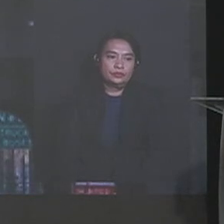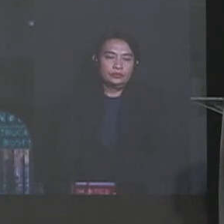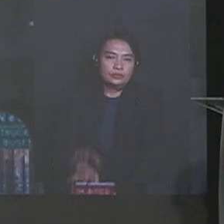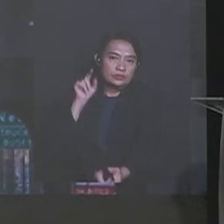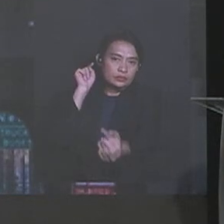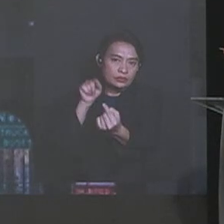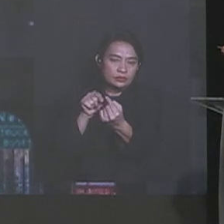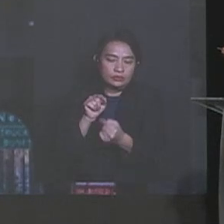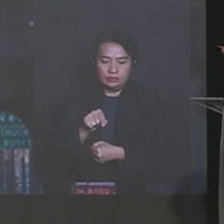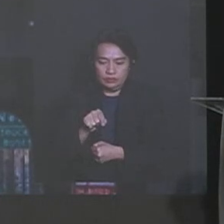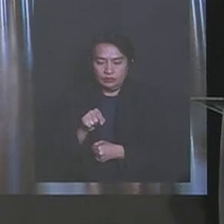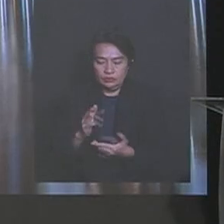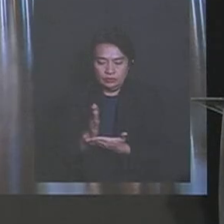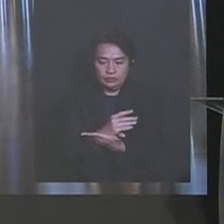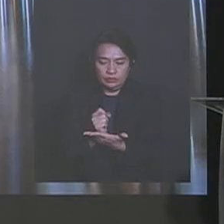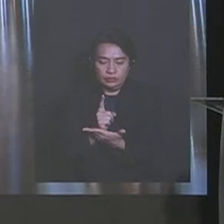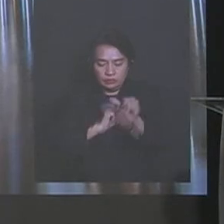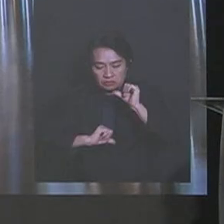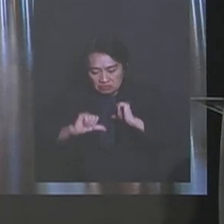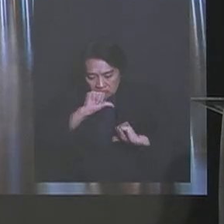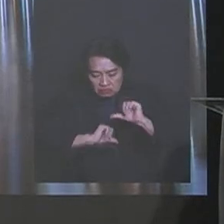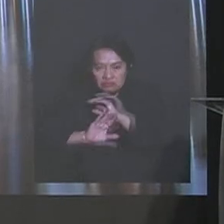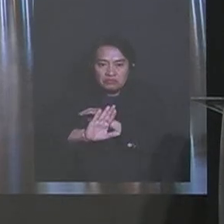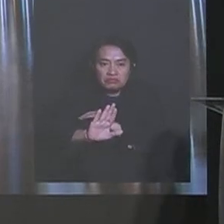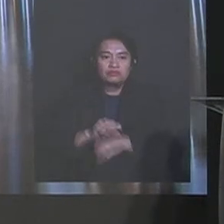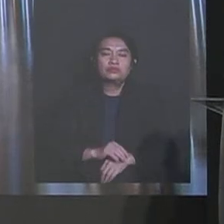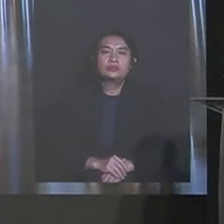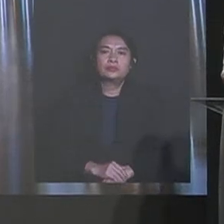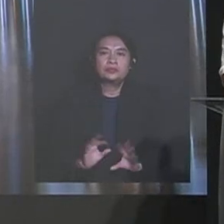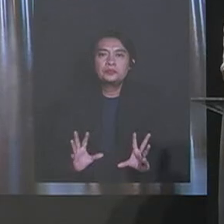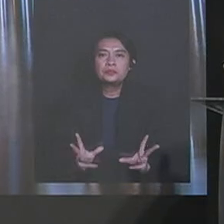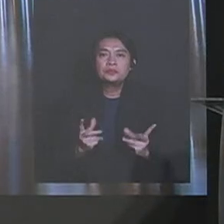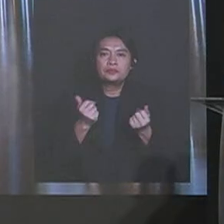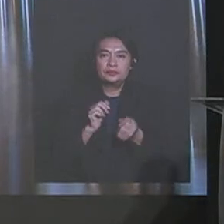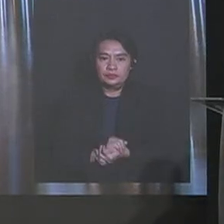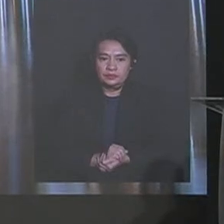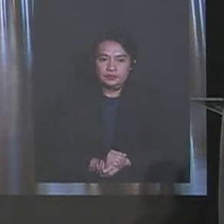And that's it. I think that's my last slide. So thank you again. Thank you again.